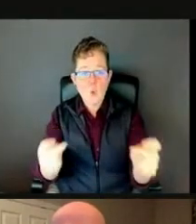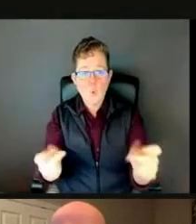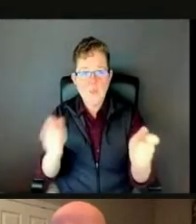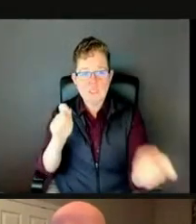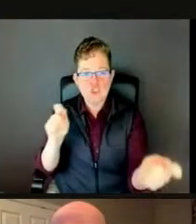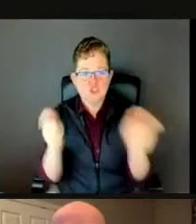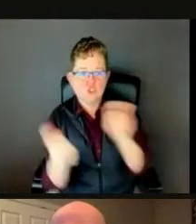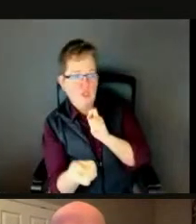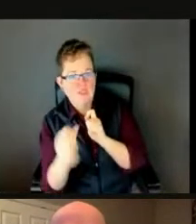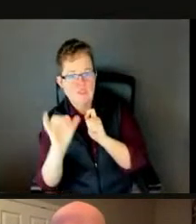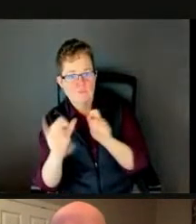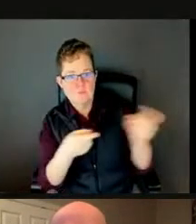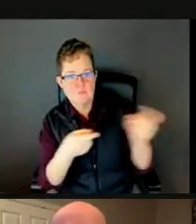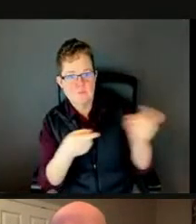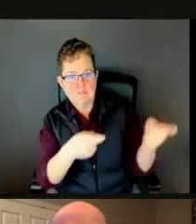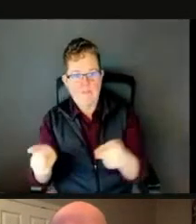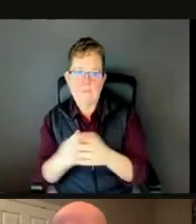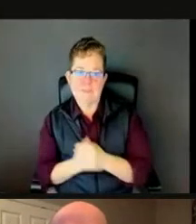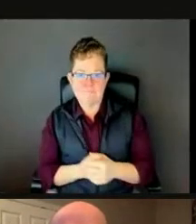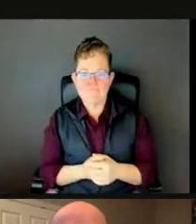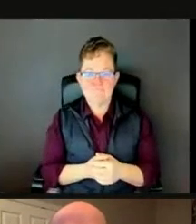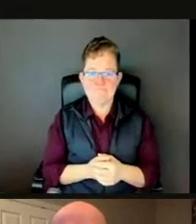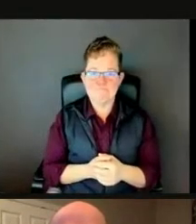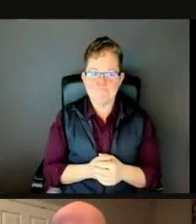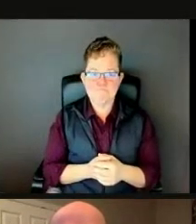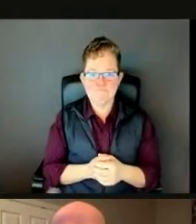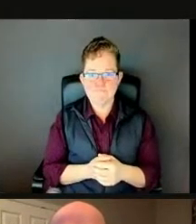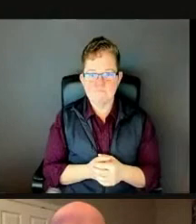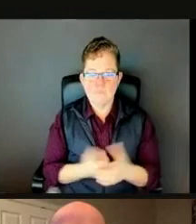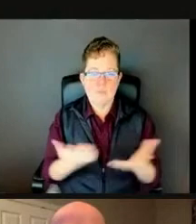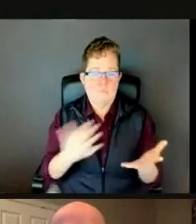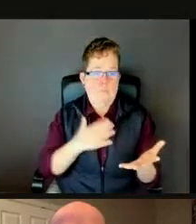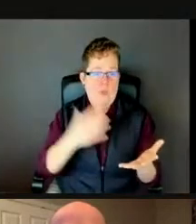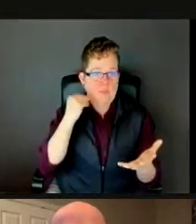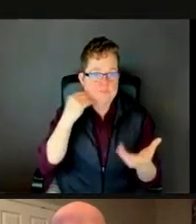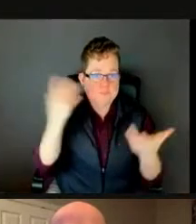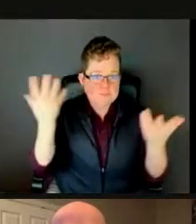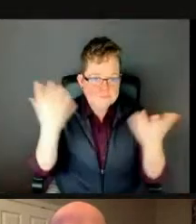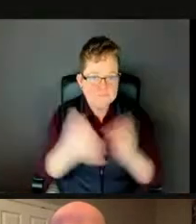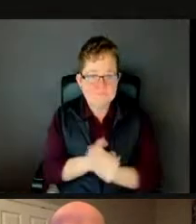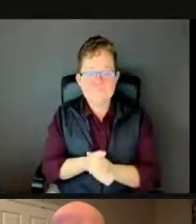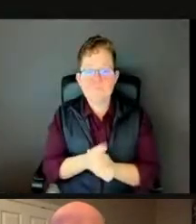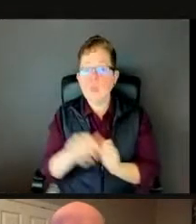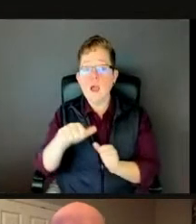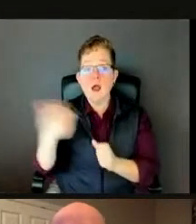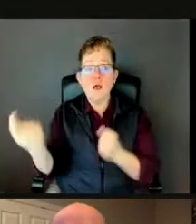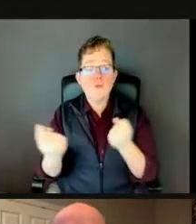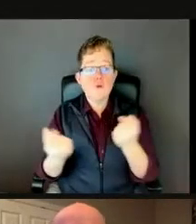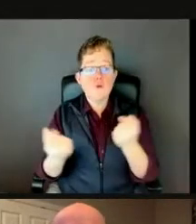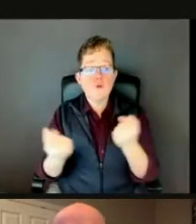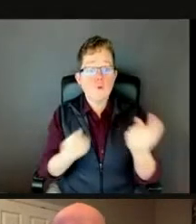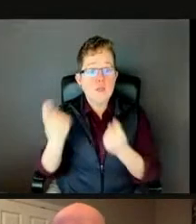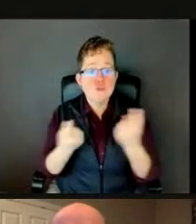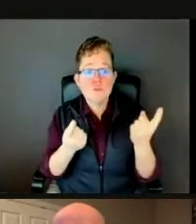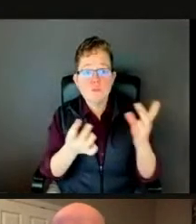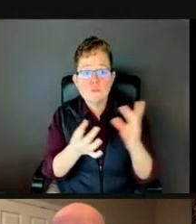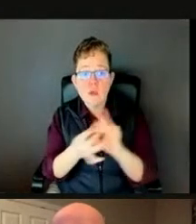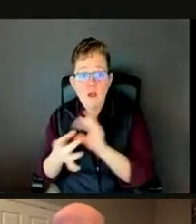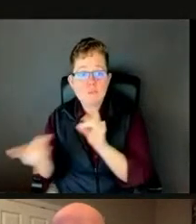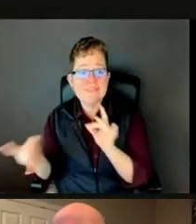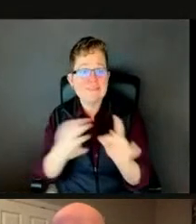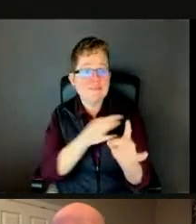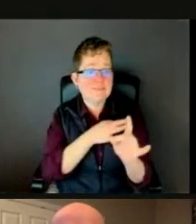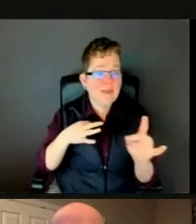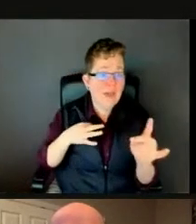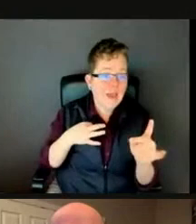changing that dynamic. So that's just in my experience. Other questions or comments for staff or